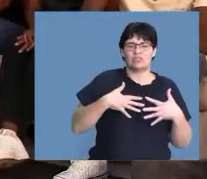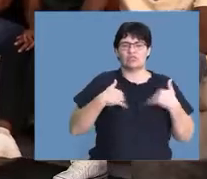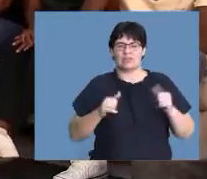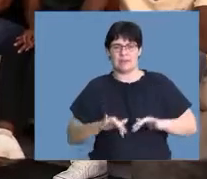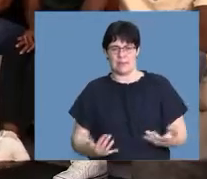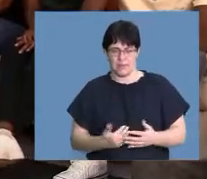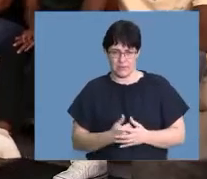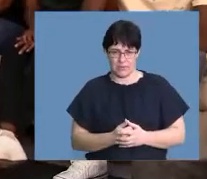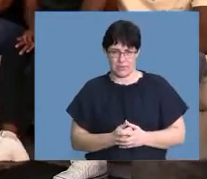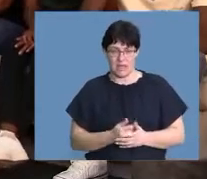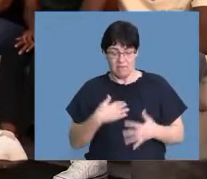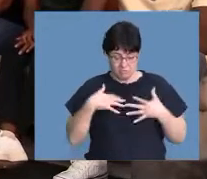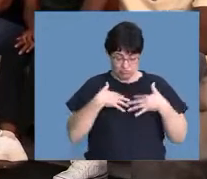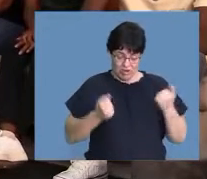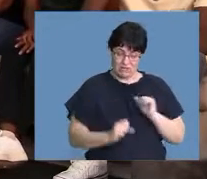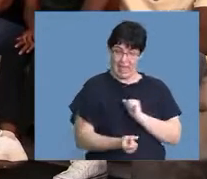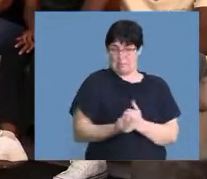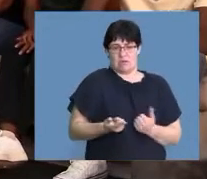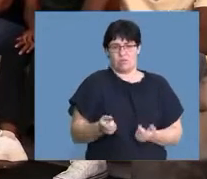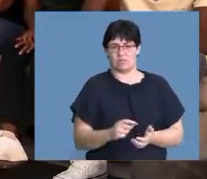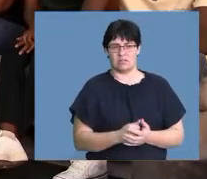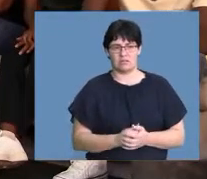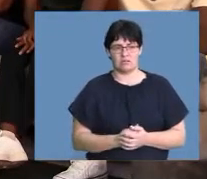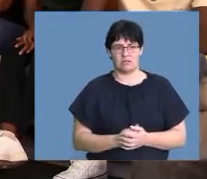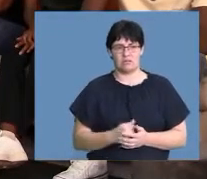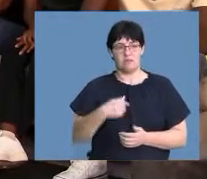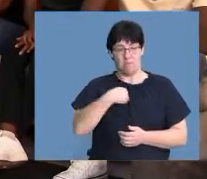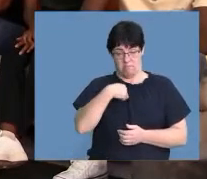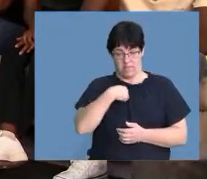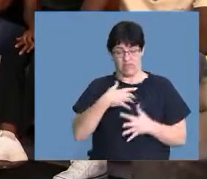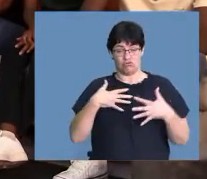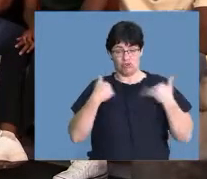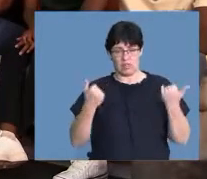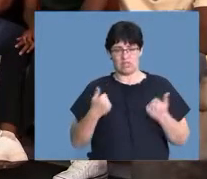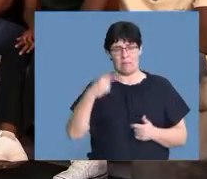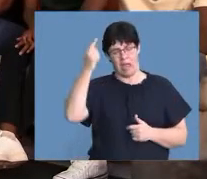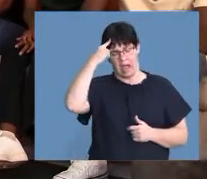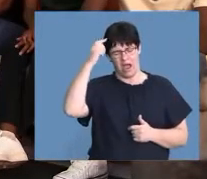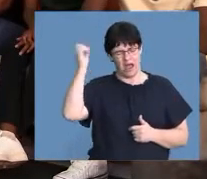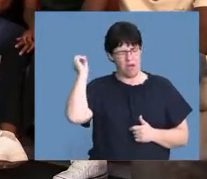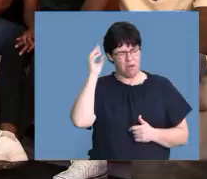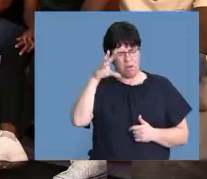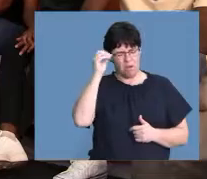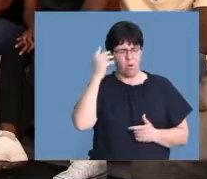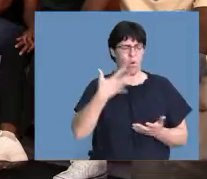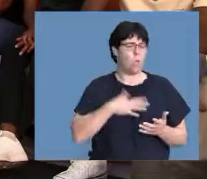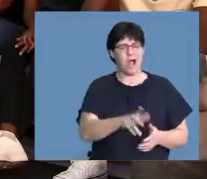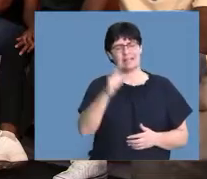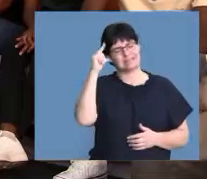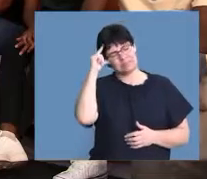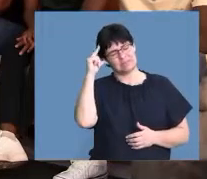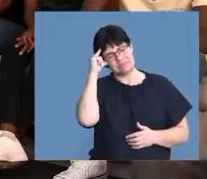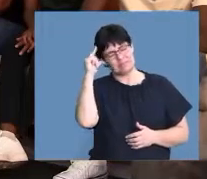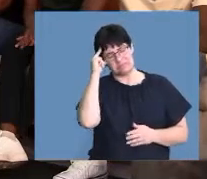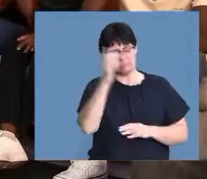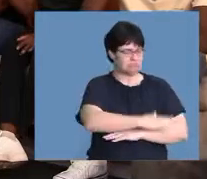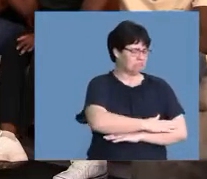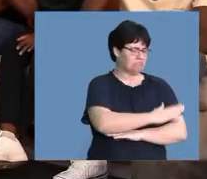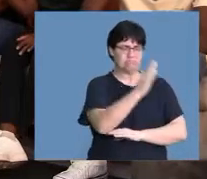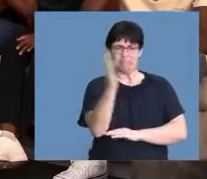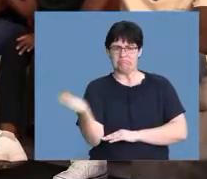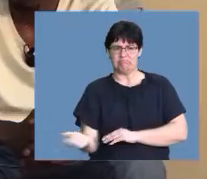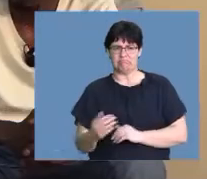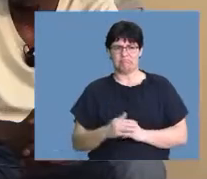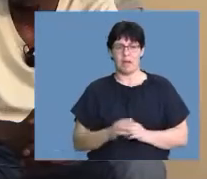to you when you're stressed? Well, for me, when I'm stressed, I just get a headache and I sleep all day. Okay. Yeah. And I'm quite